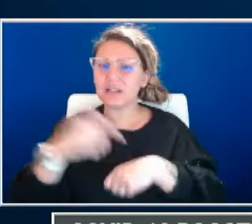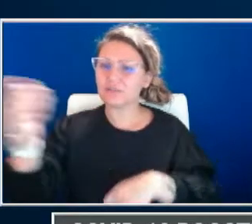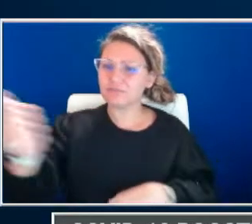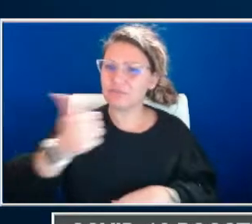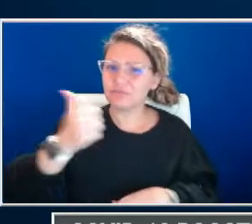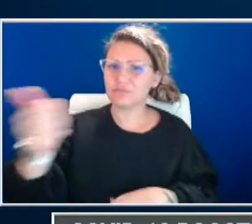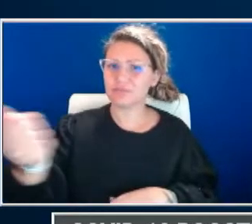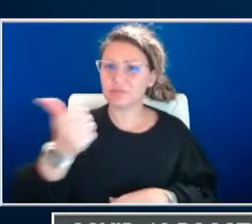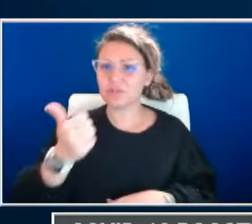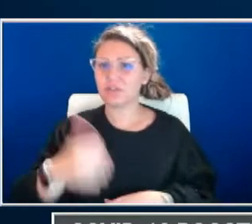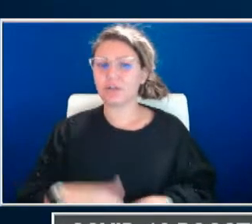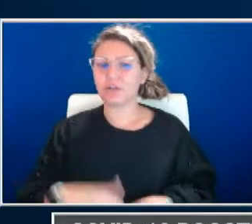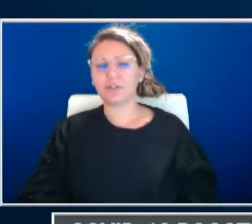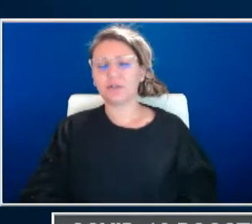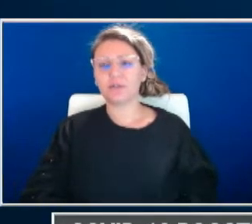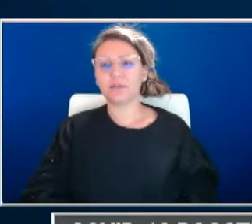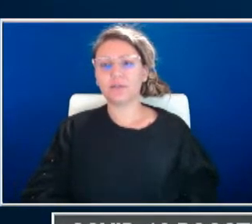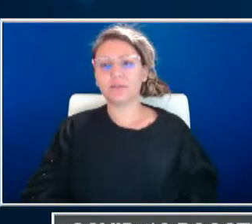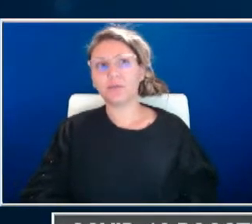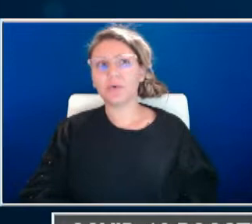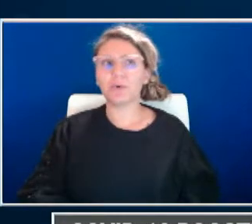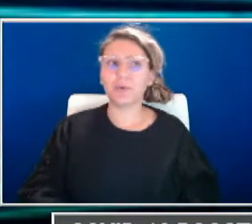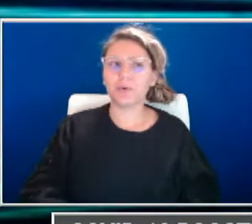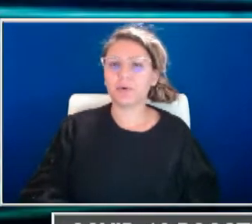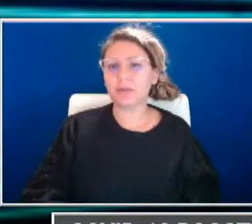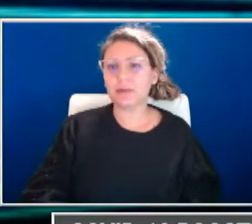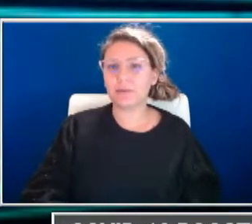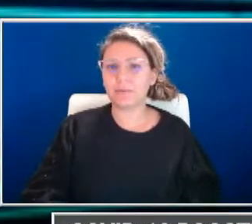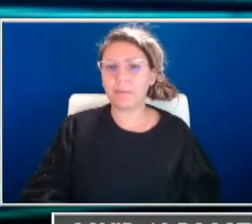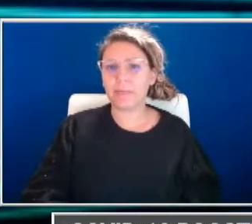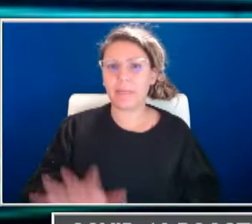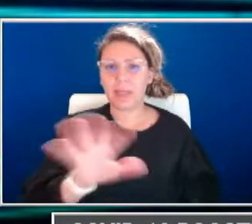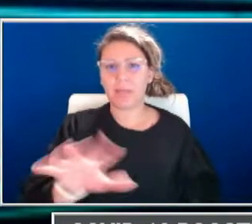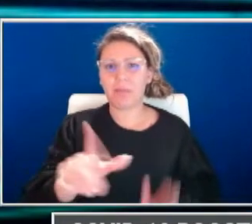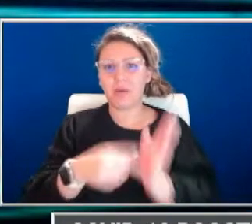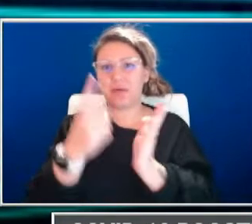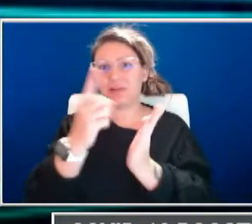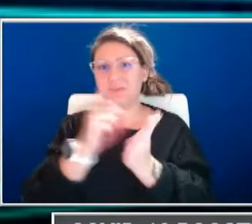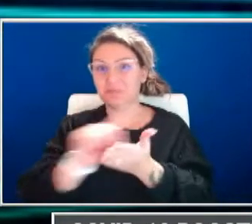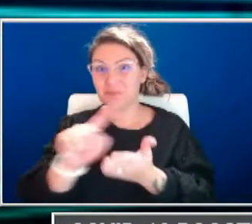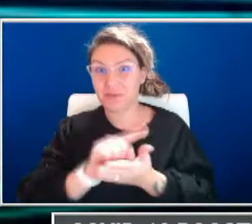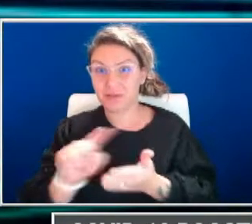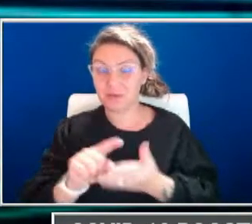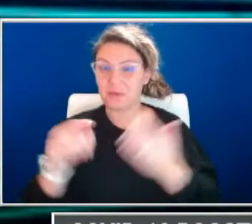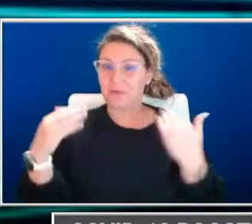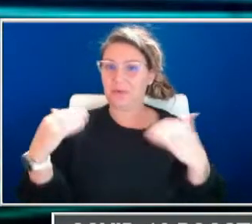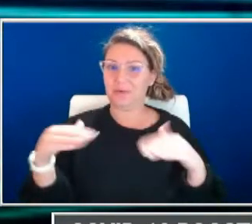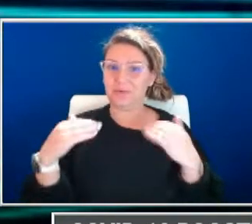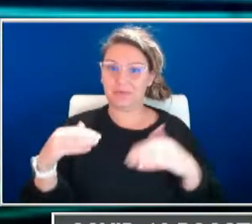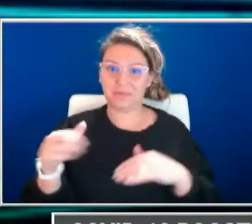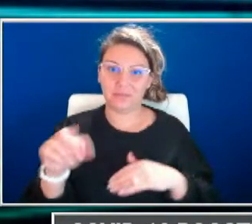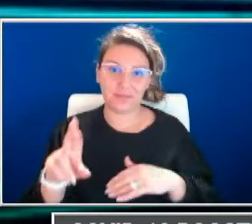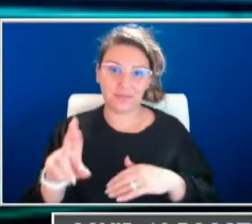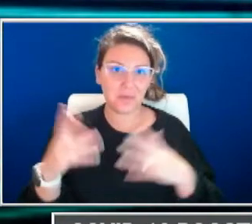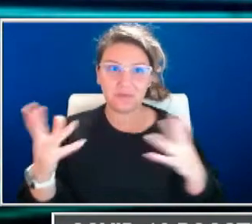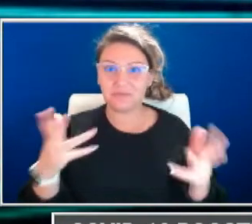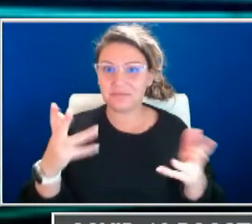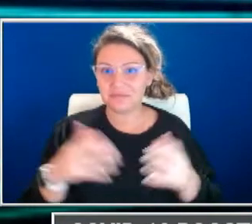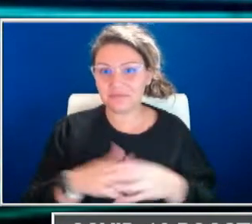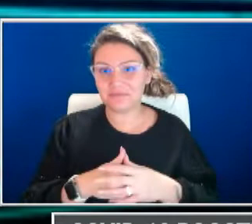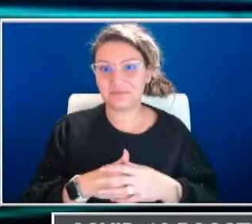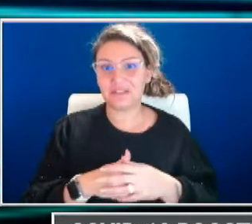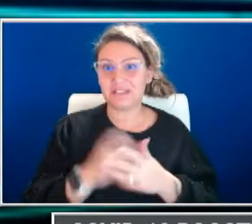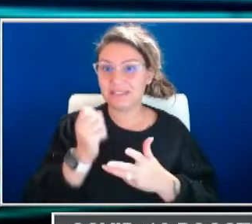Pitt? Ooh, about once a week for